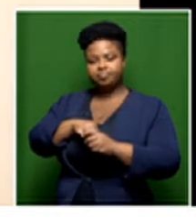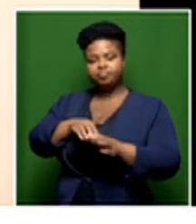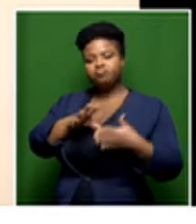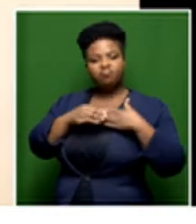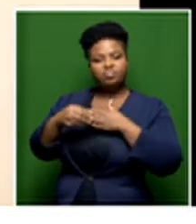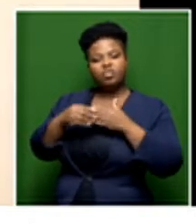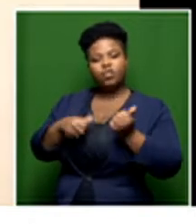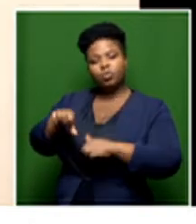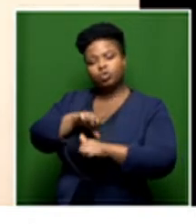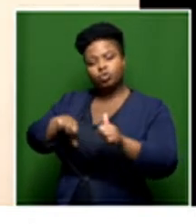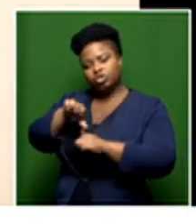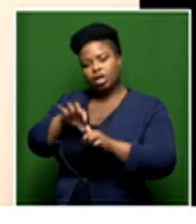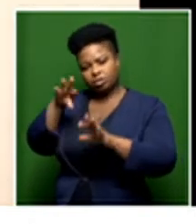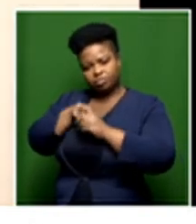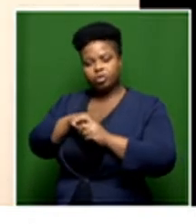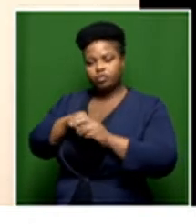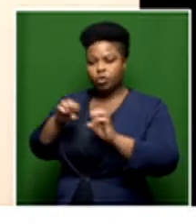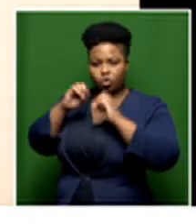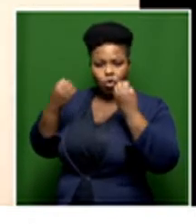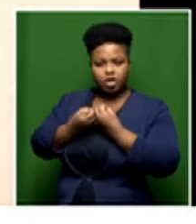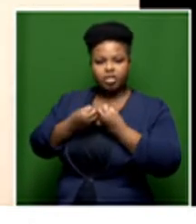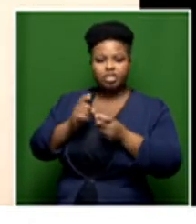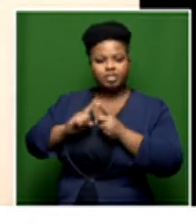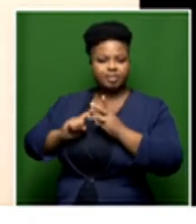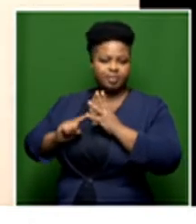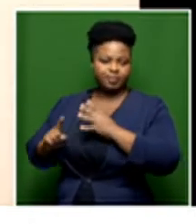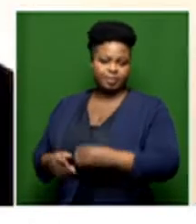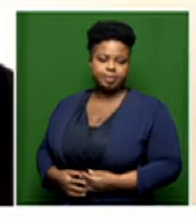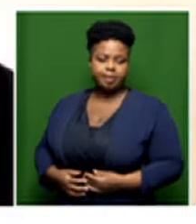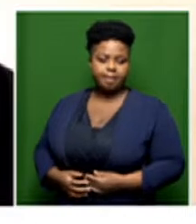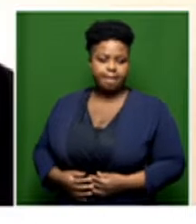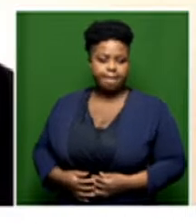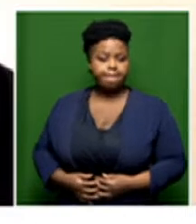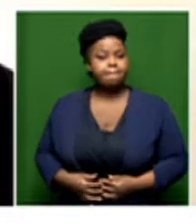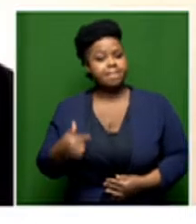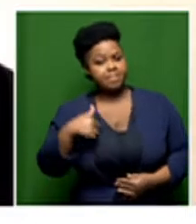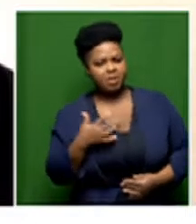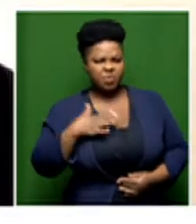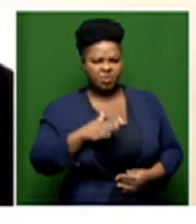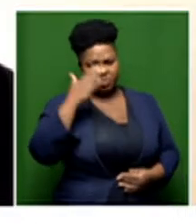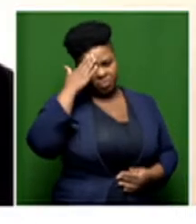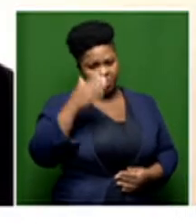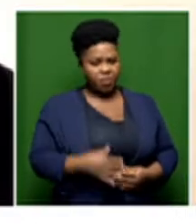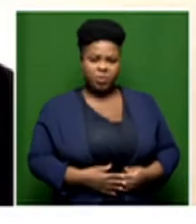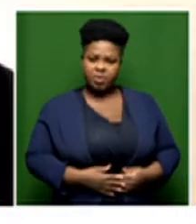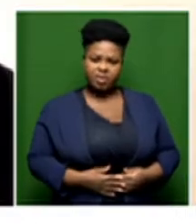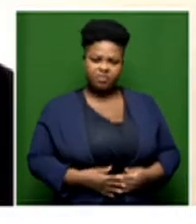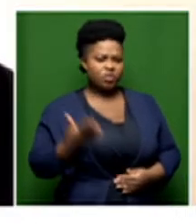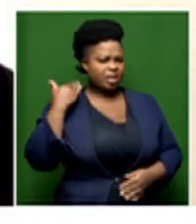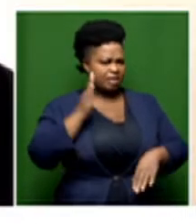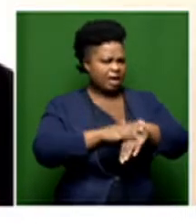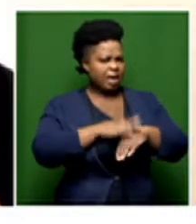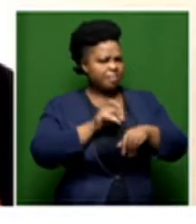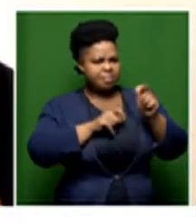interactions, social interactions in these organizations. And I'm curious to know, how was that received at the